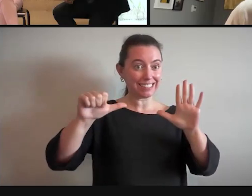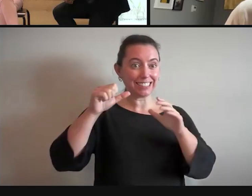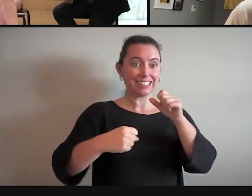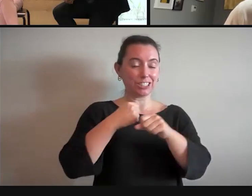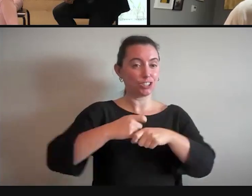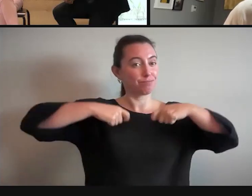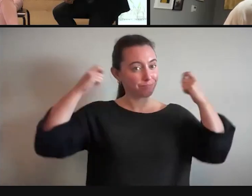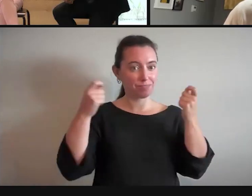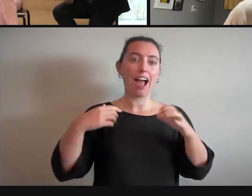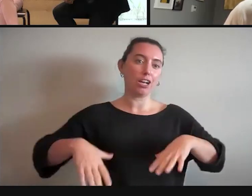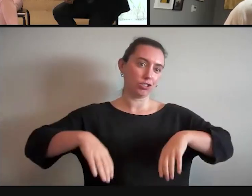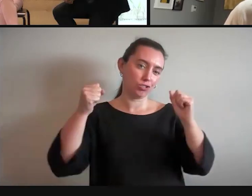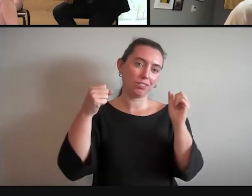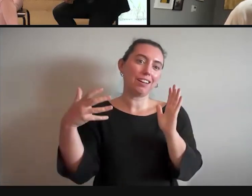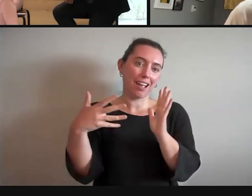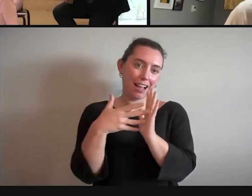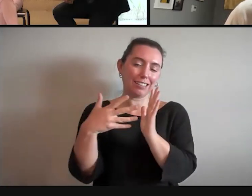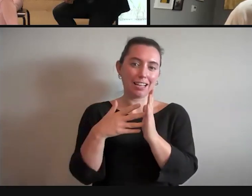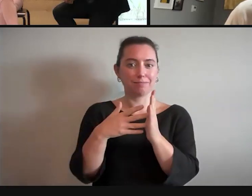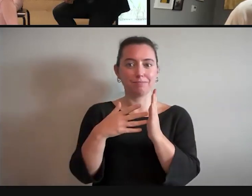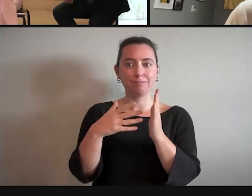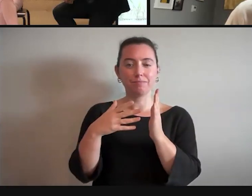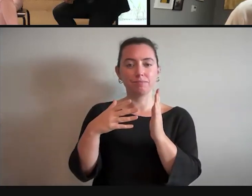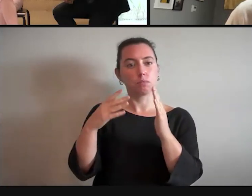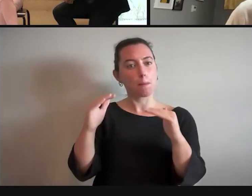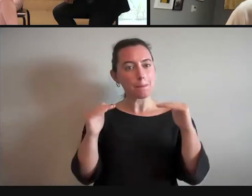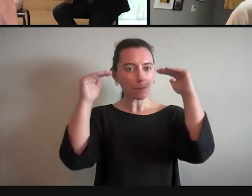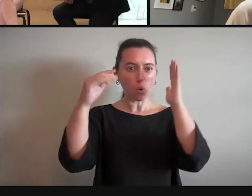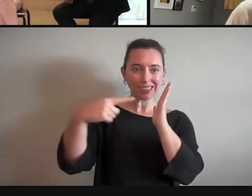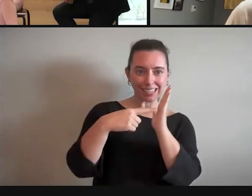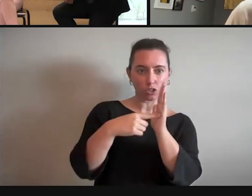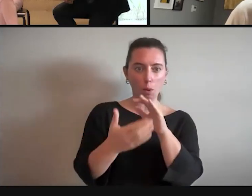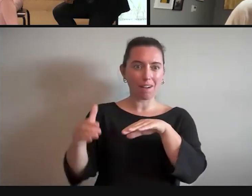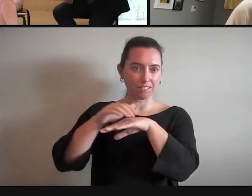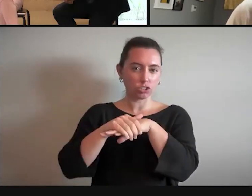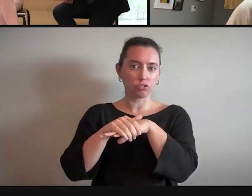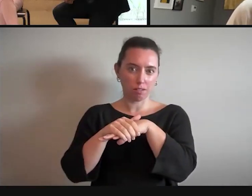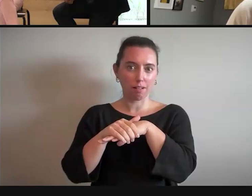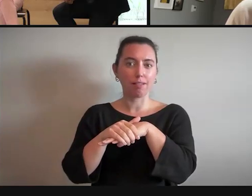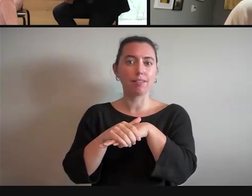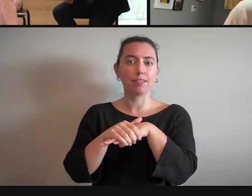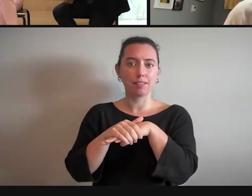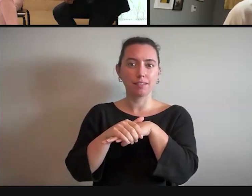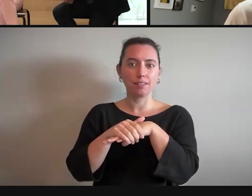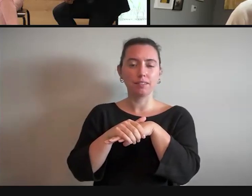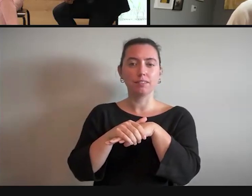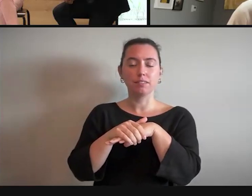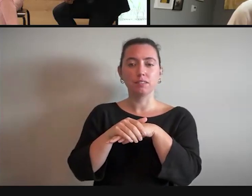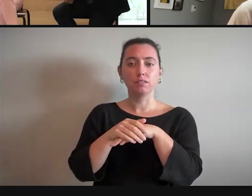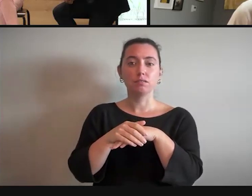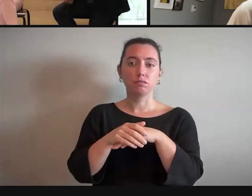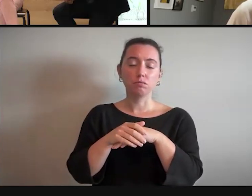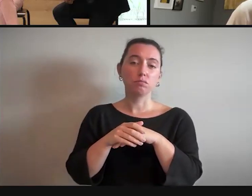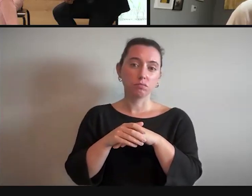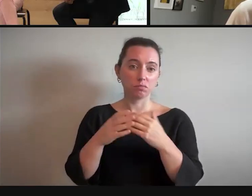WAS exam, which is like more technical, more professional. And I think the certification is a